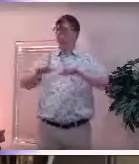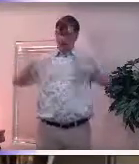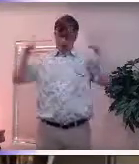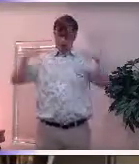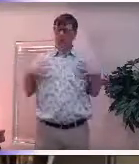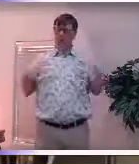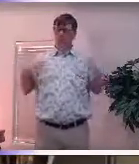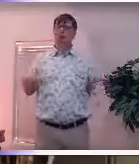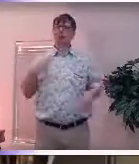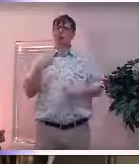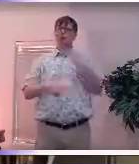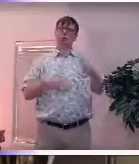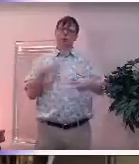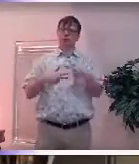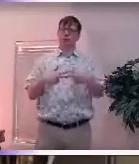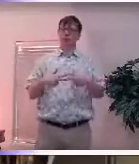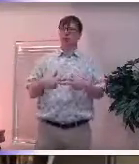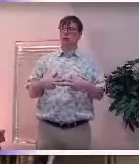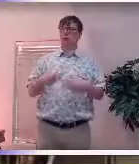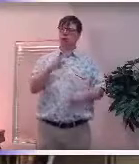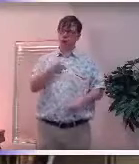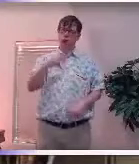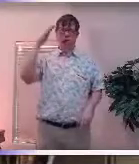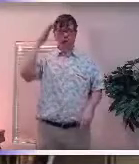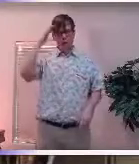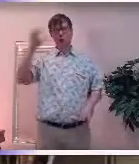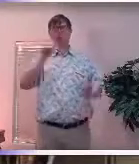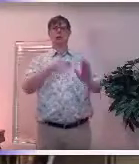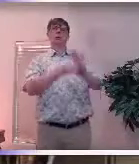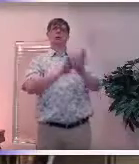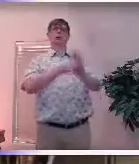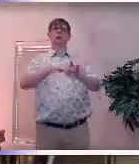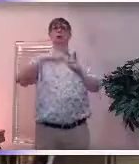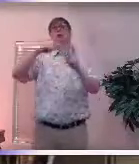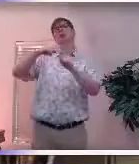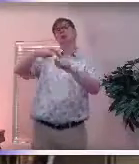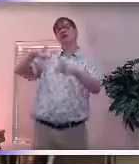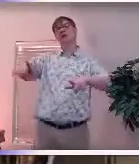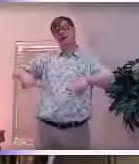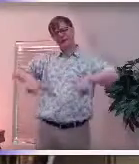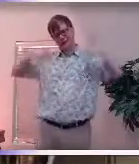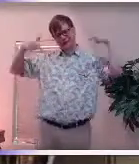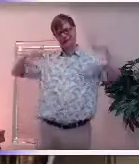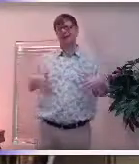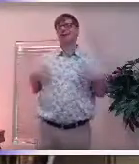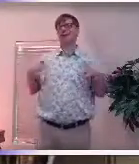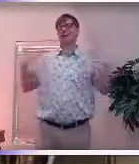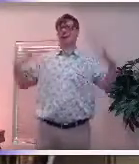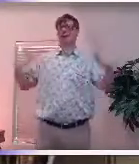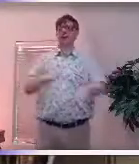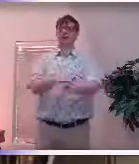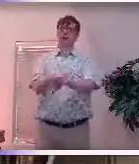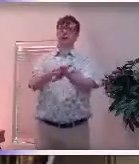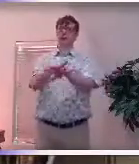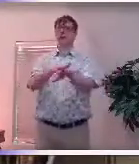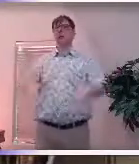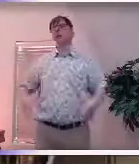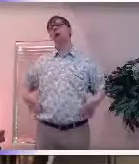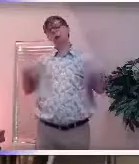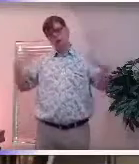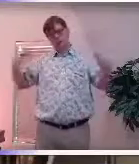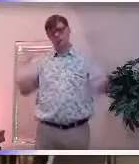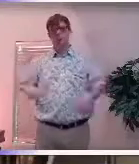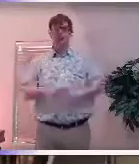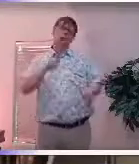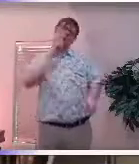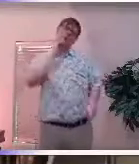happy people, you know, are key to happy bodies, healing bodies. So, you know, we